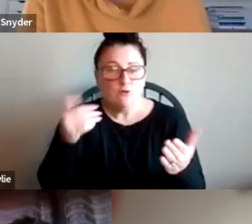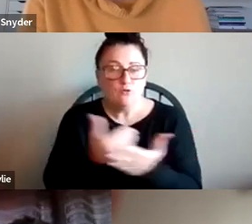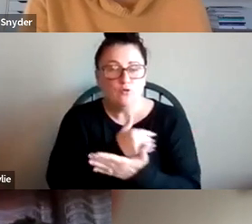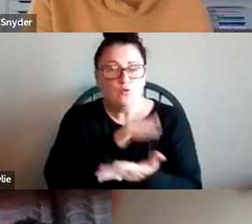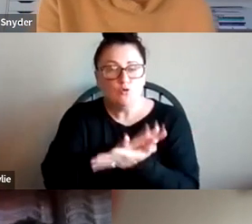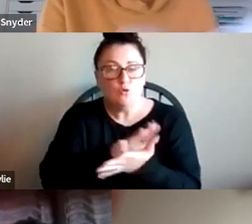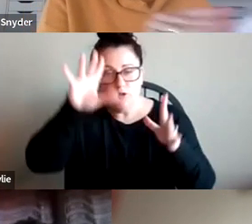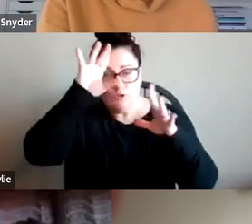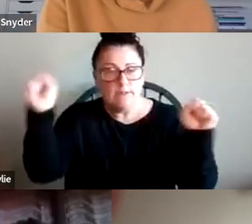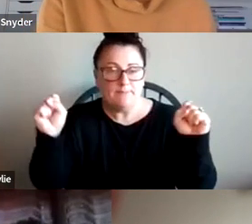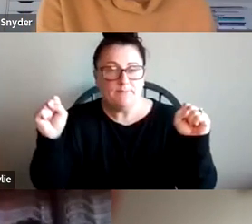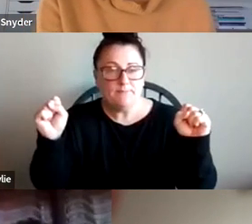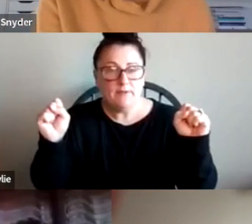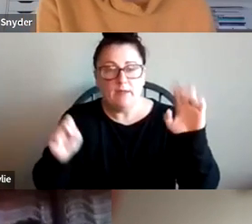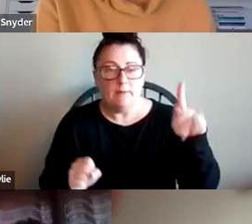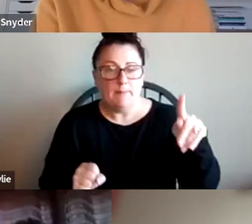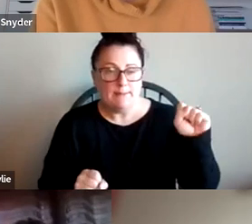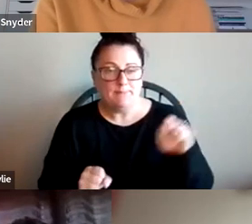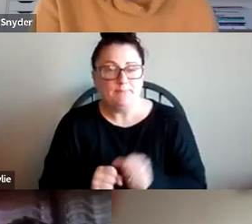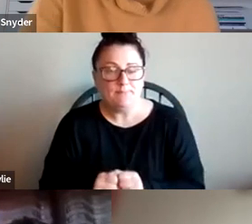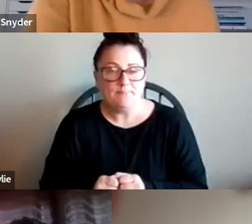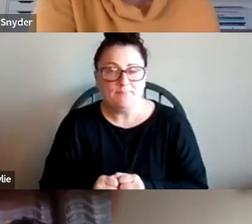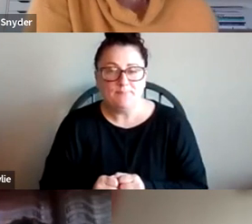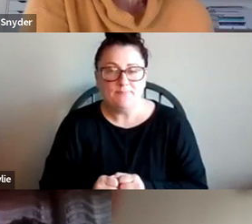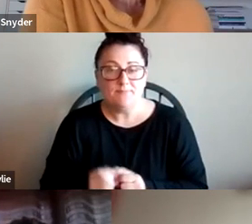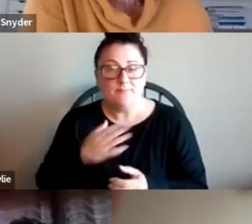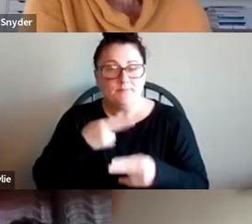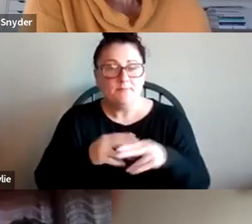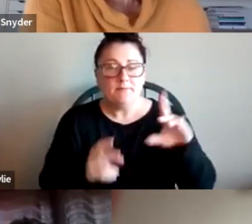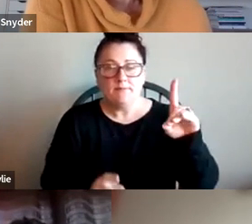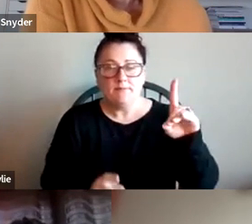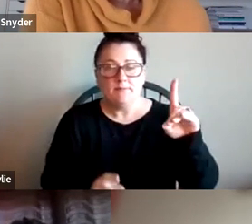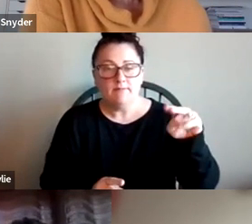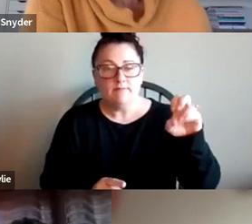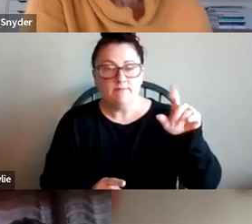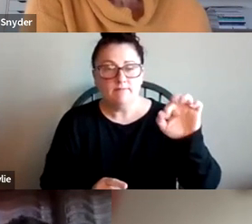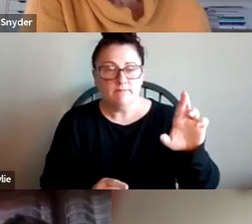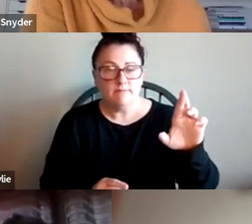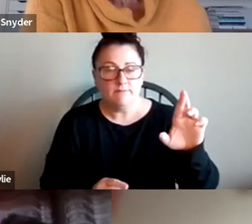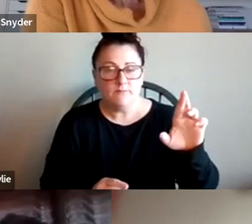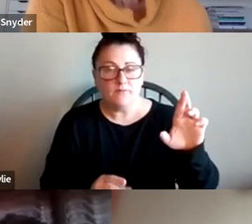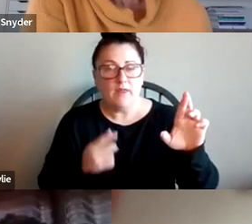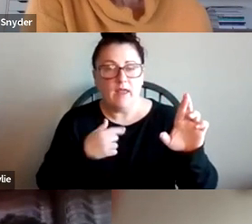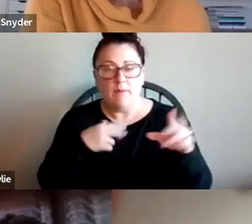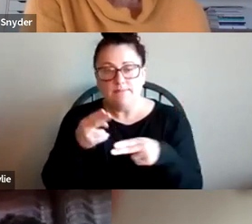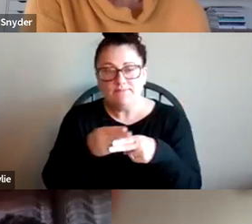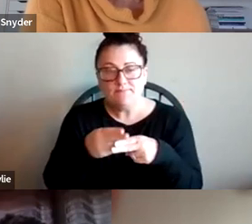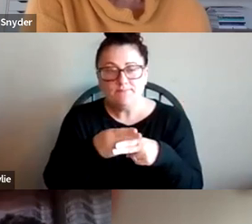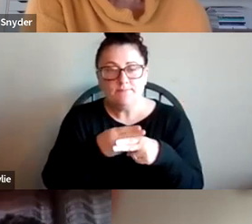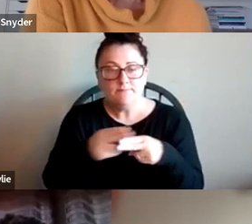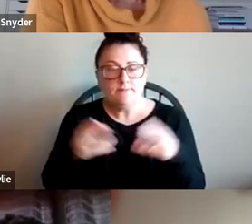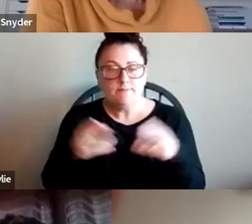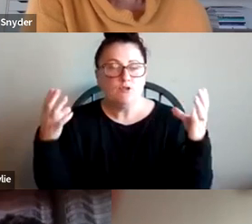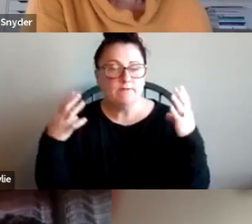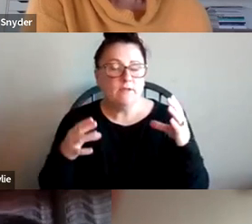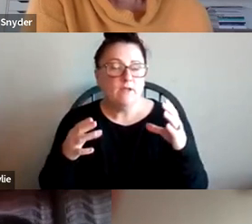school superintendent for Boston Public Schools. My name is Denise Snyder. I'm the acting chief for the